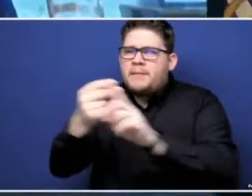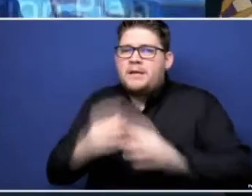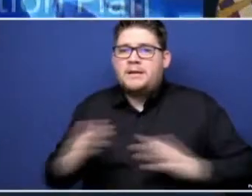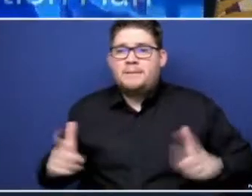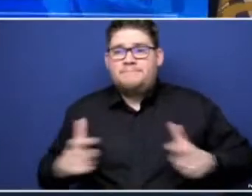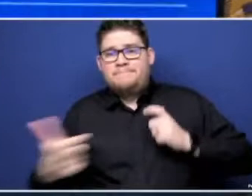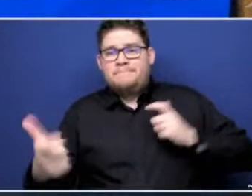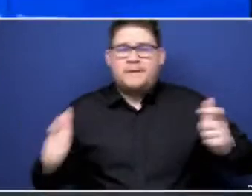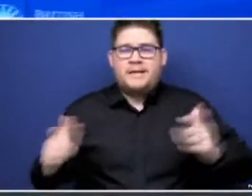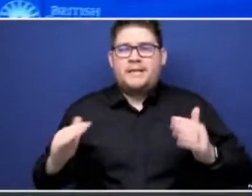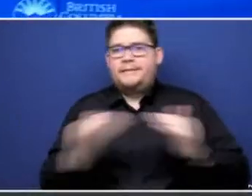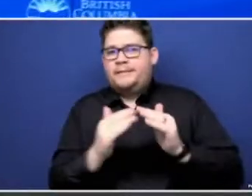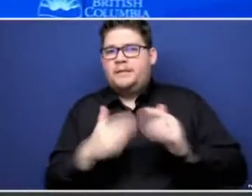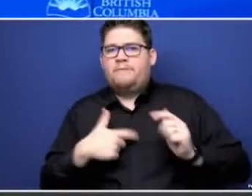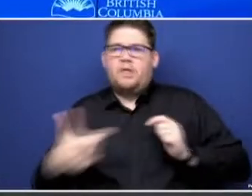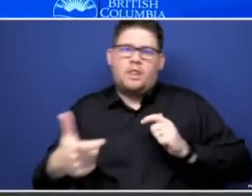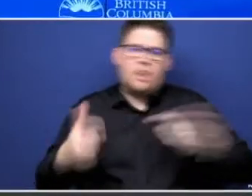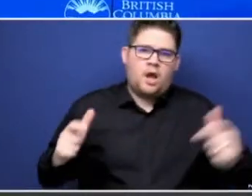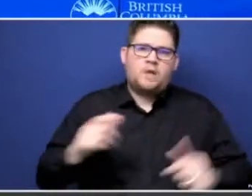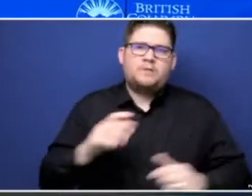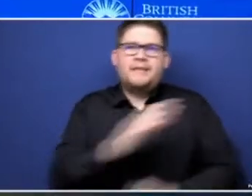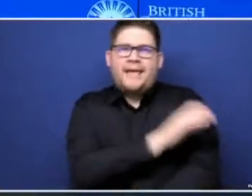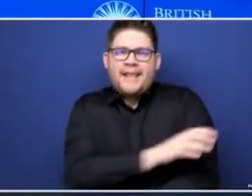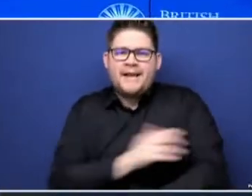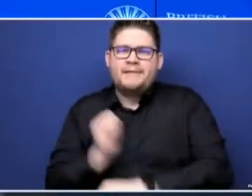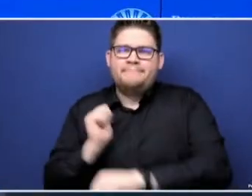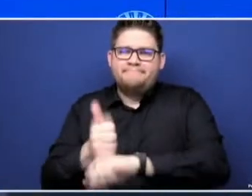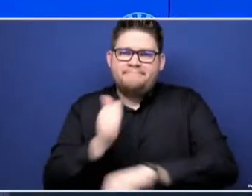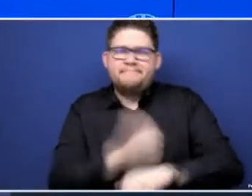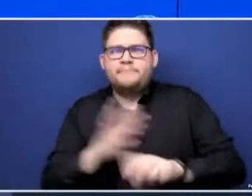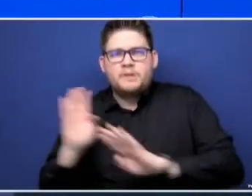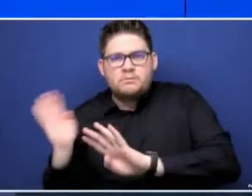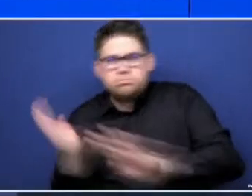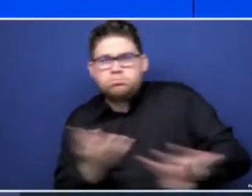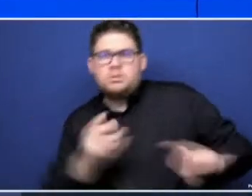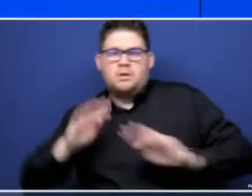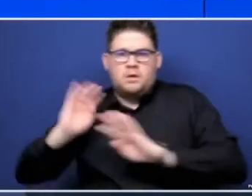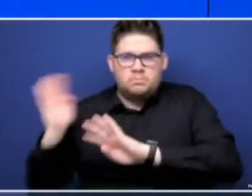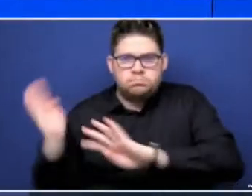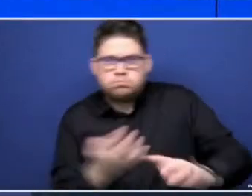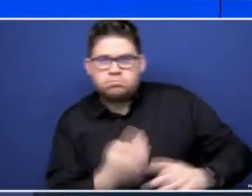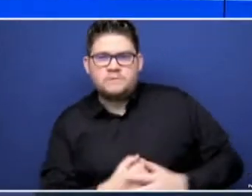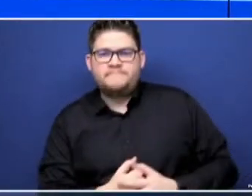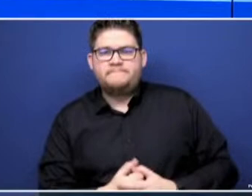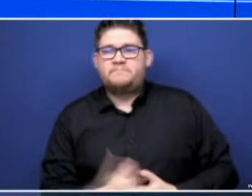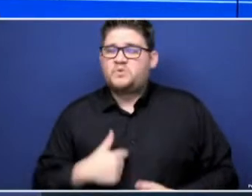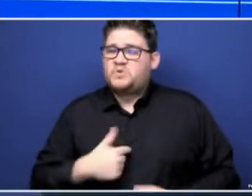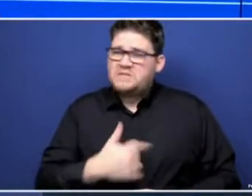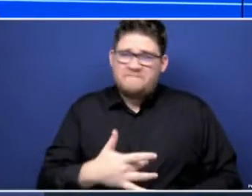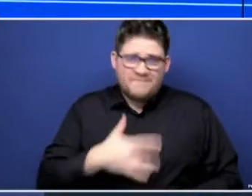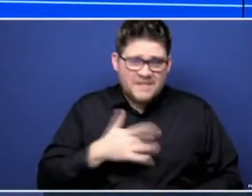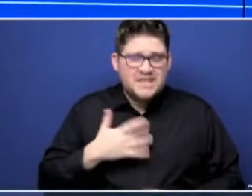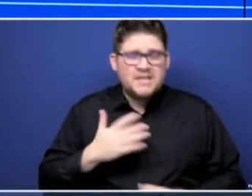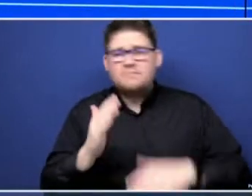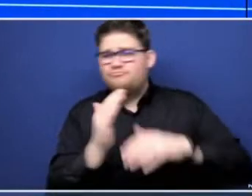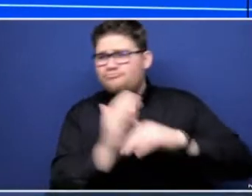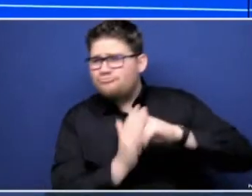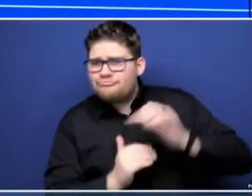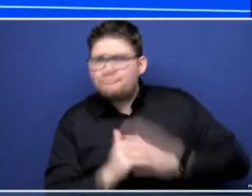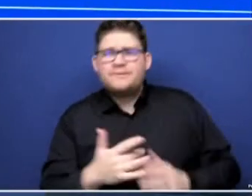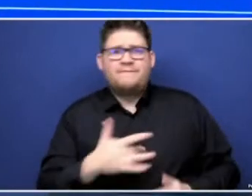Next. And I would just add to that, Les, that it is the nimbleness and the adaptability of the plan